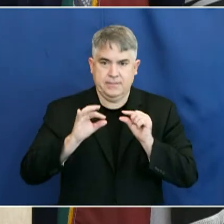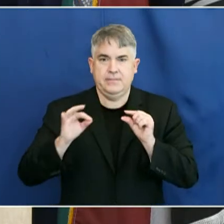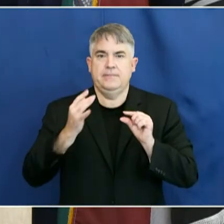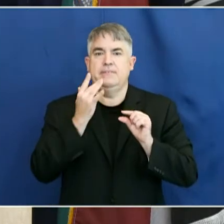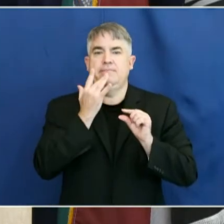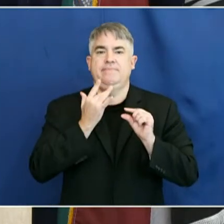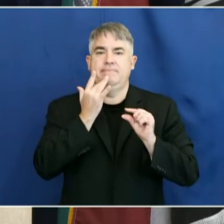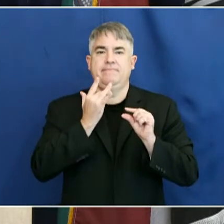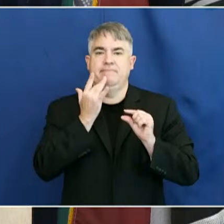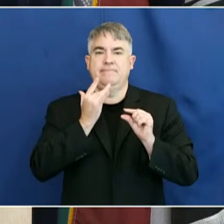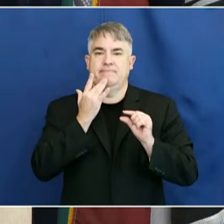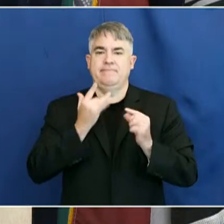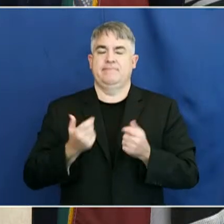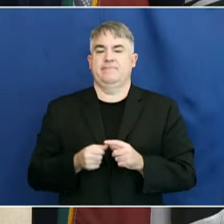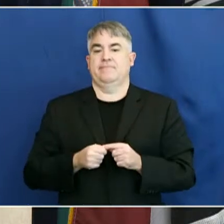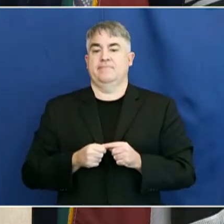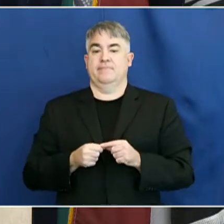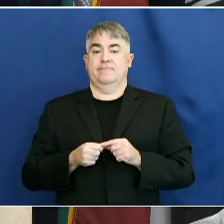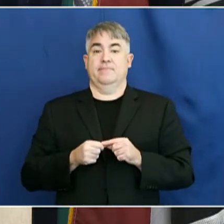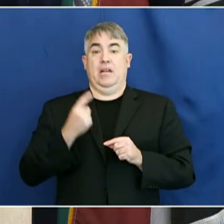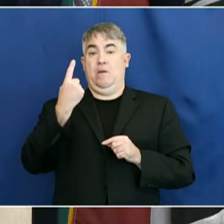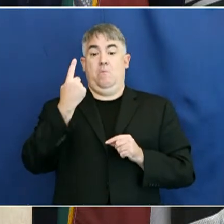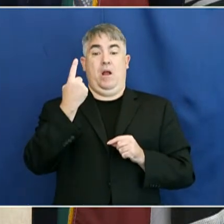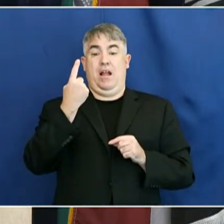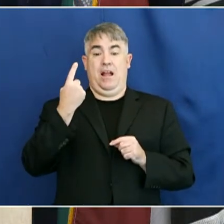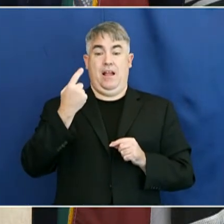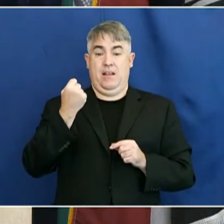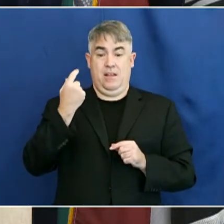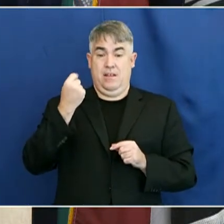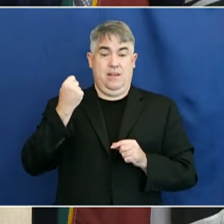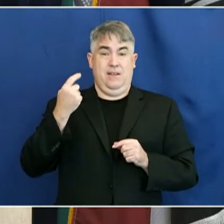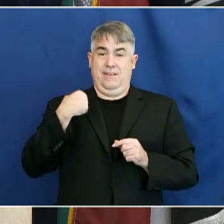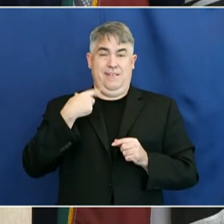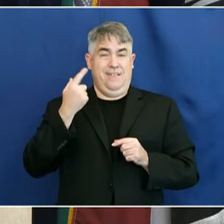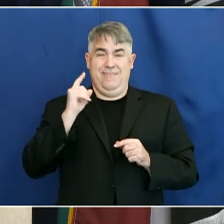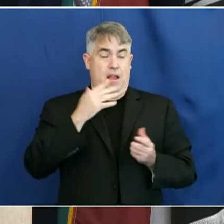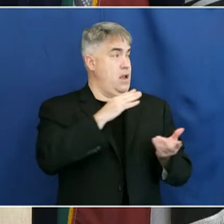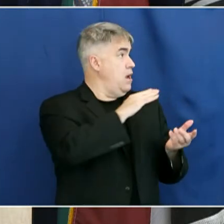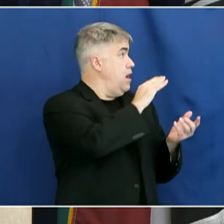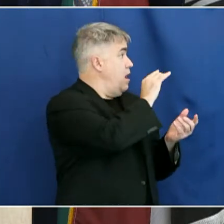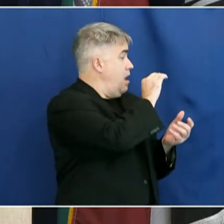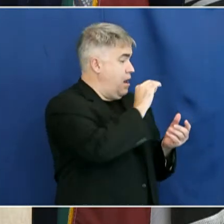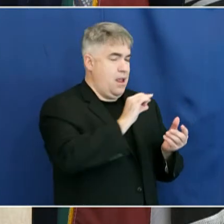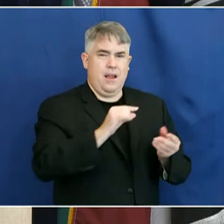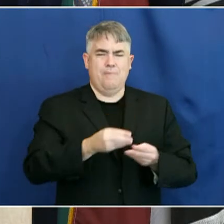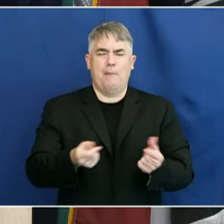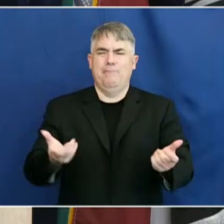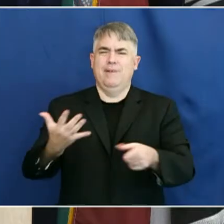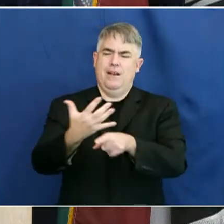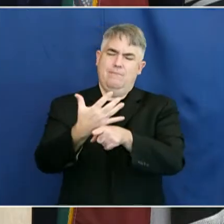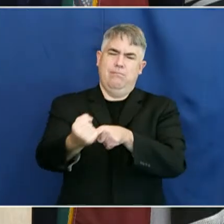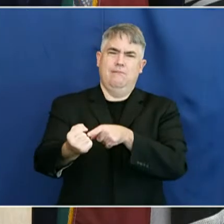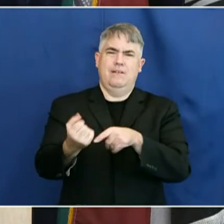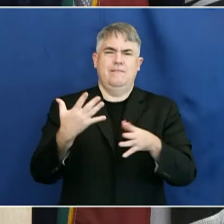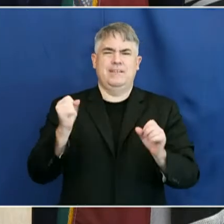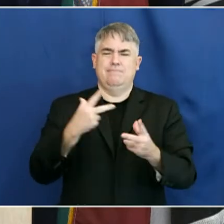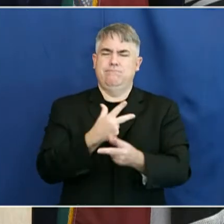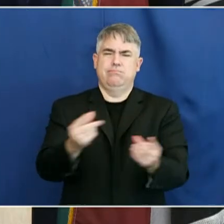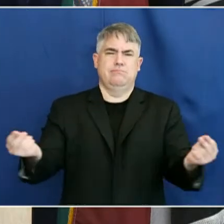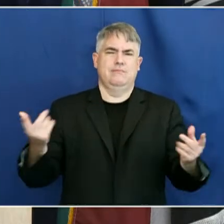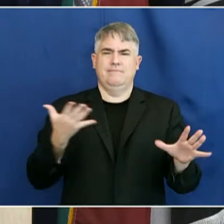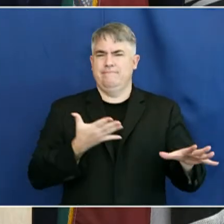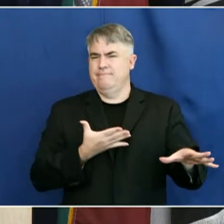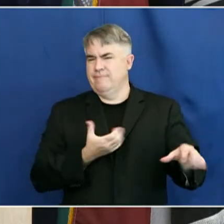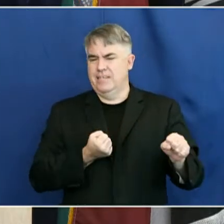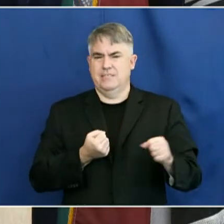of vaccines and remain at the very top of the state of California in numbers done. Now almost 25% of San Diegans have received at